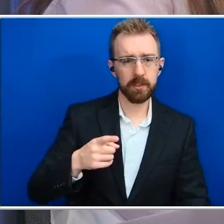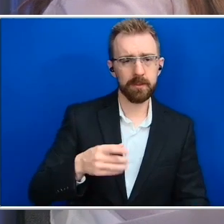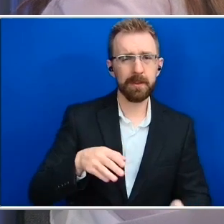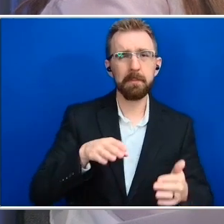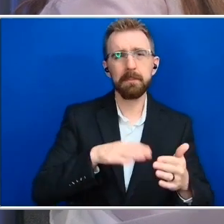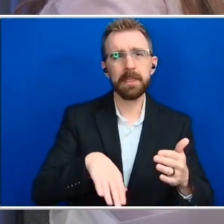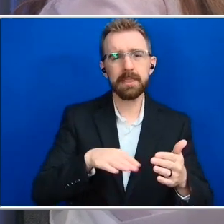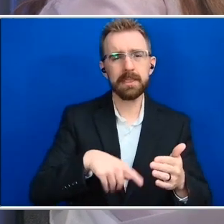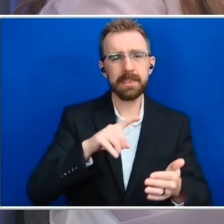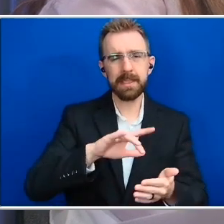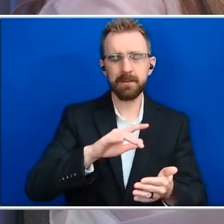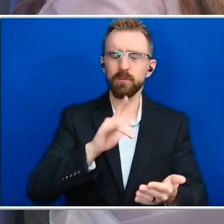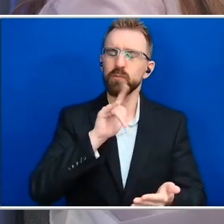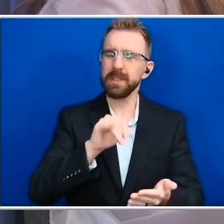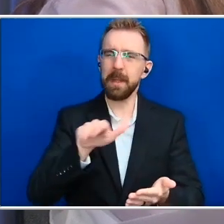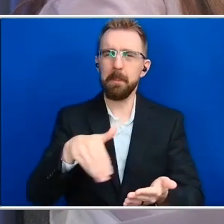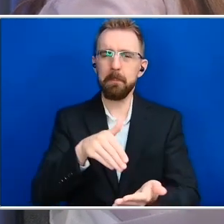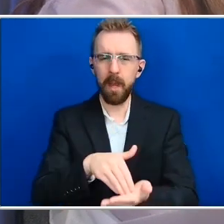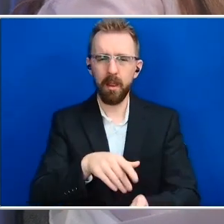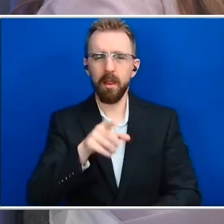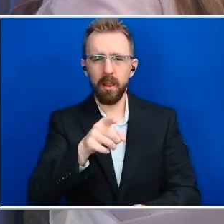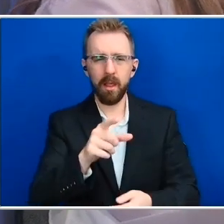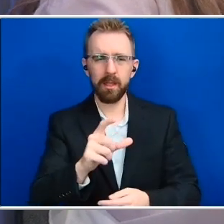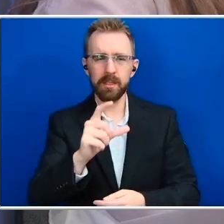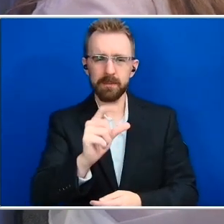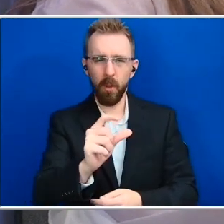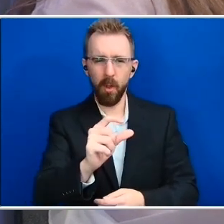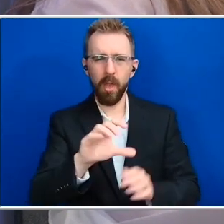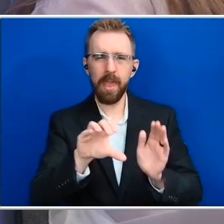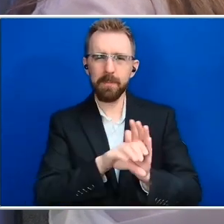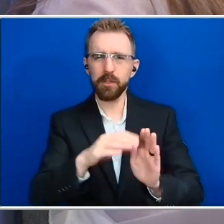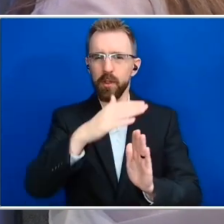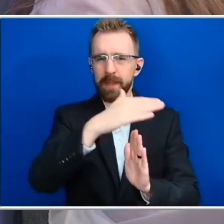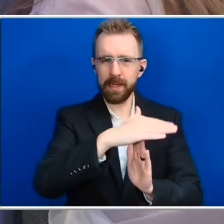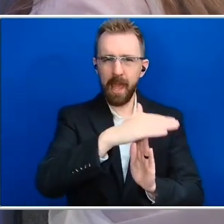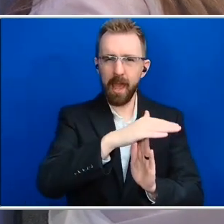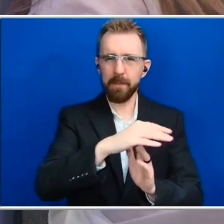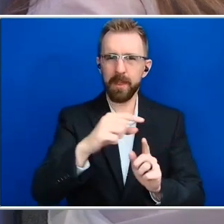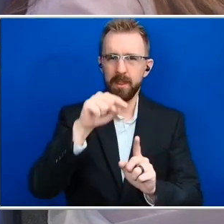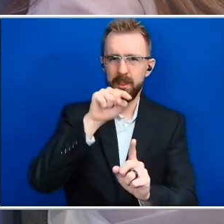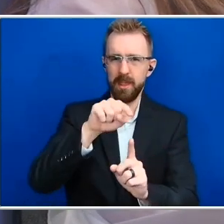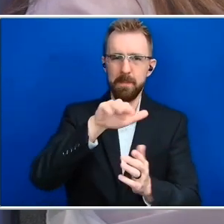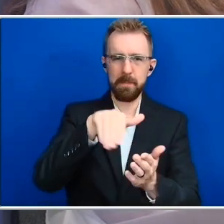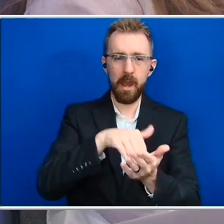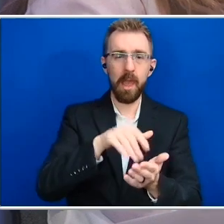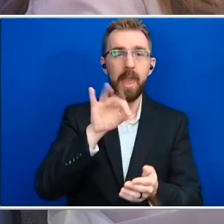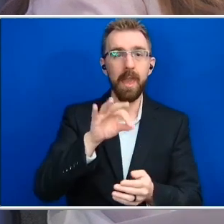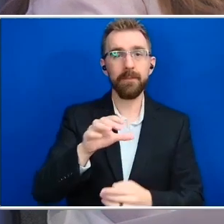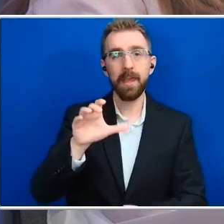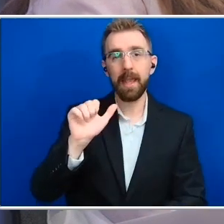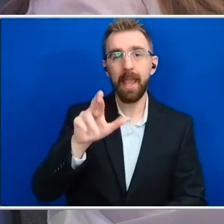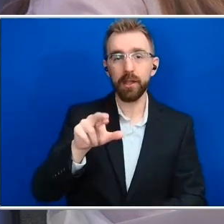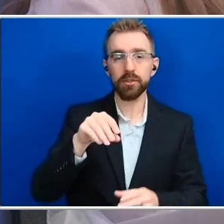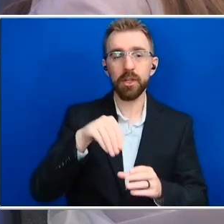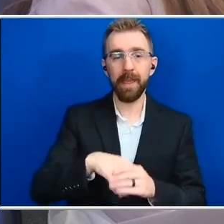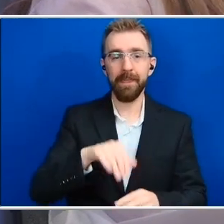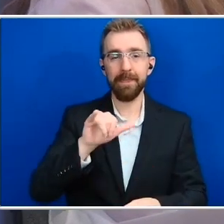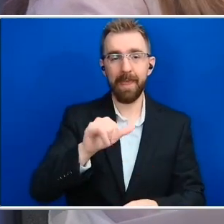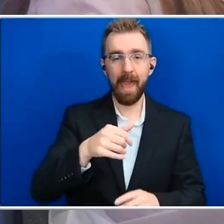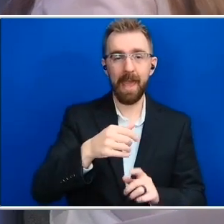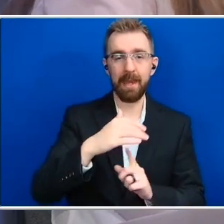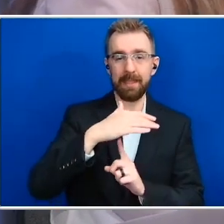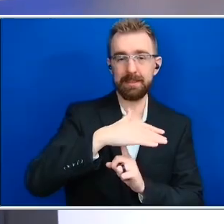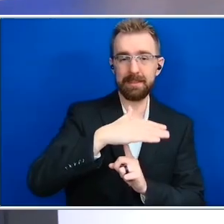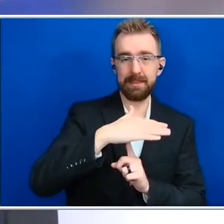side, the small image on the top, it shows the cancer if it's located in the distal part of the stomach. And that's the